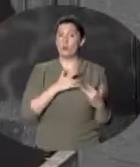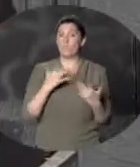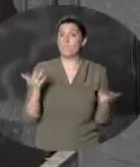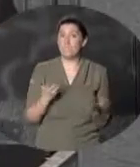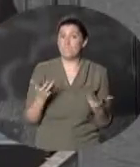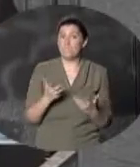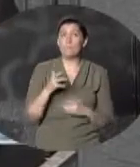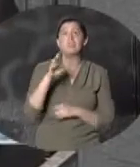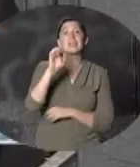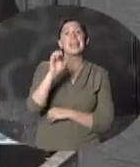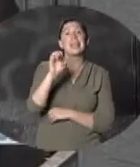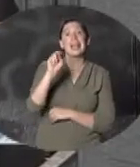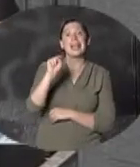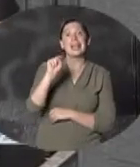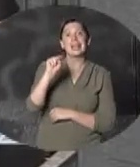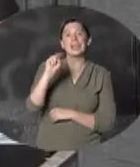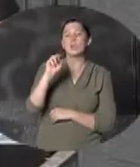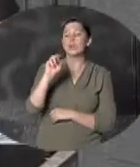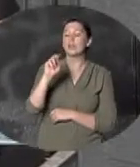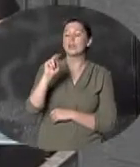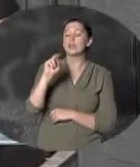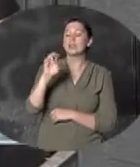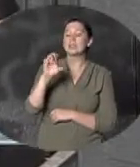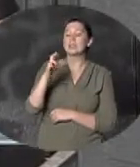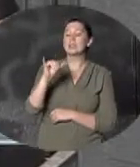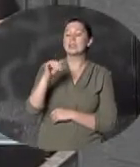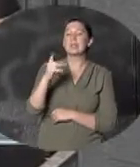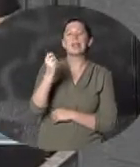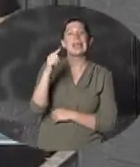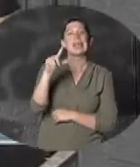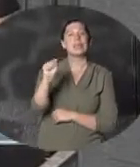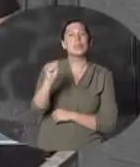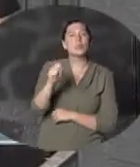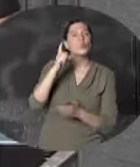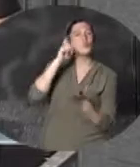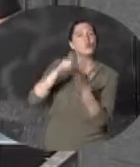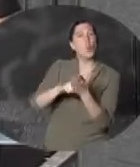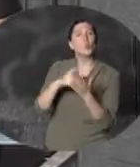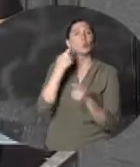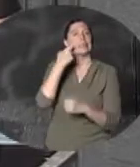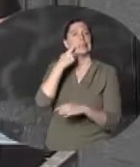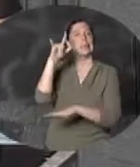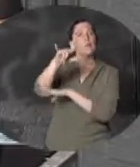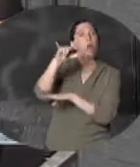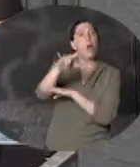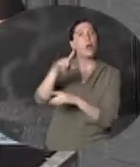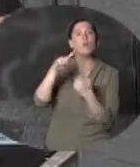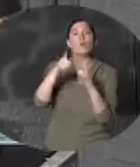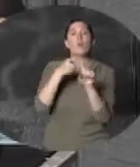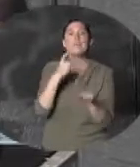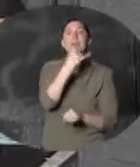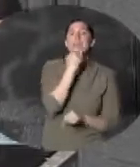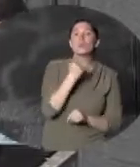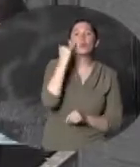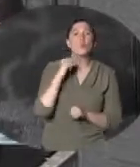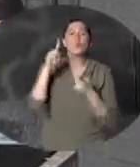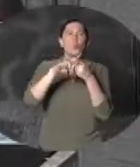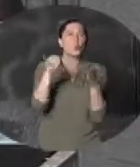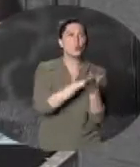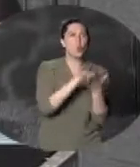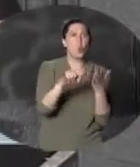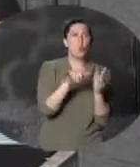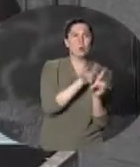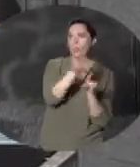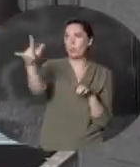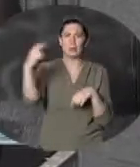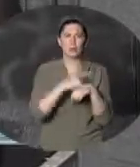measles encephalitis. And you may have seen a case in the news recently about a flight attendant on a flight from Israel to New York, or the other way, I'm not